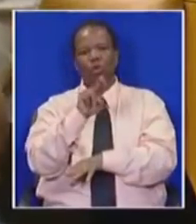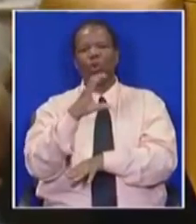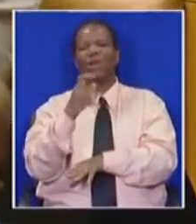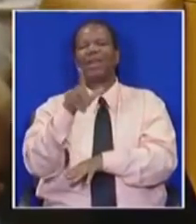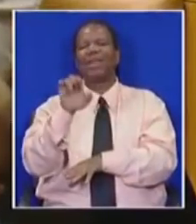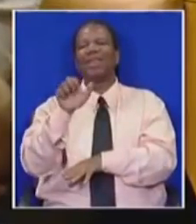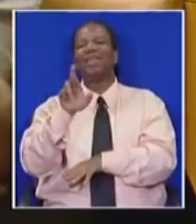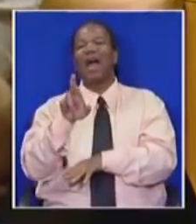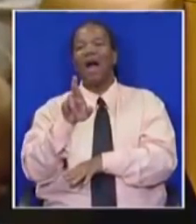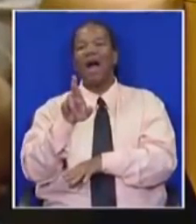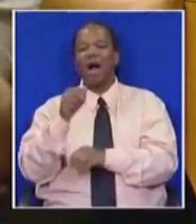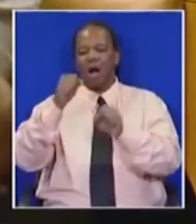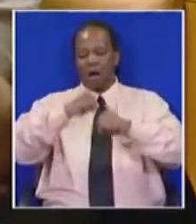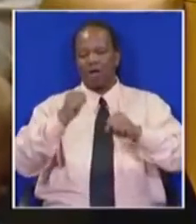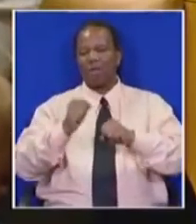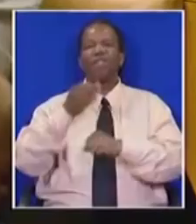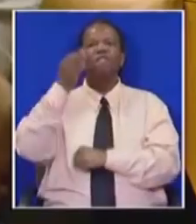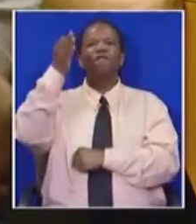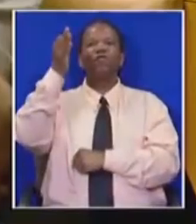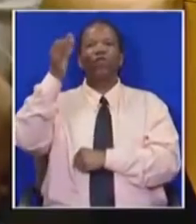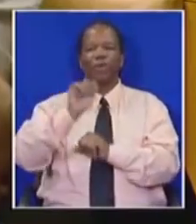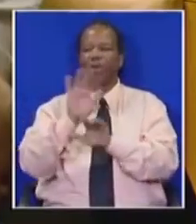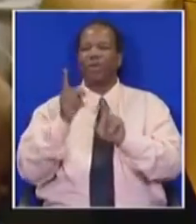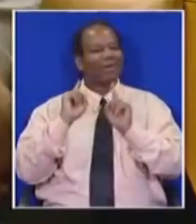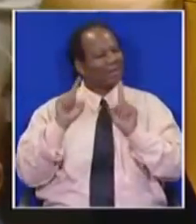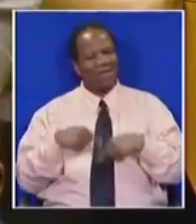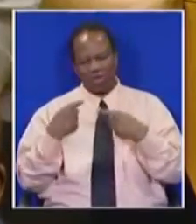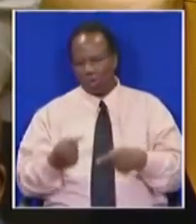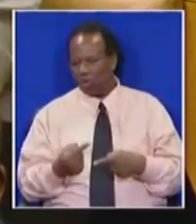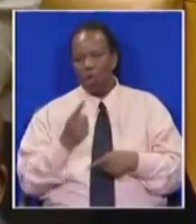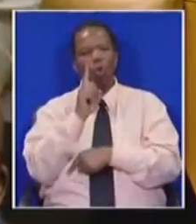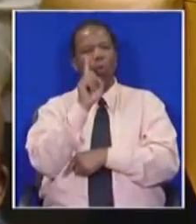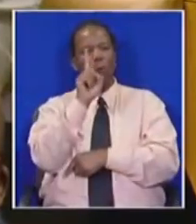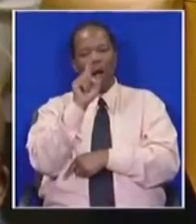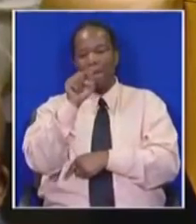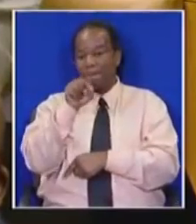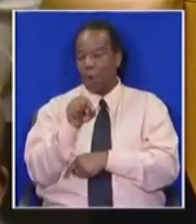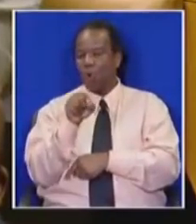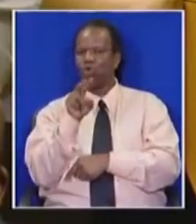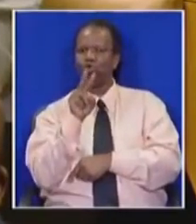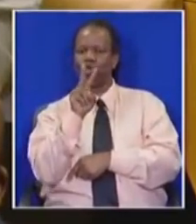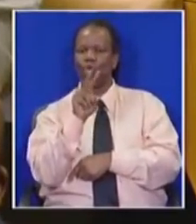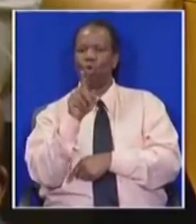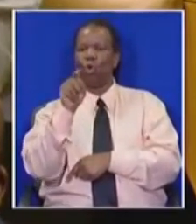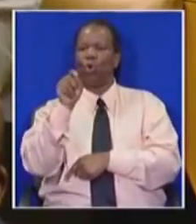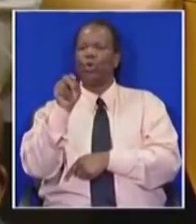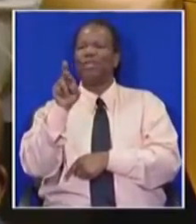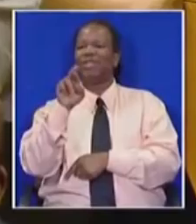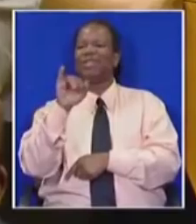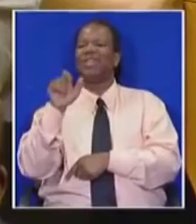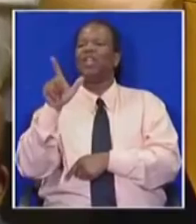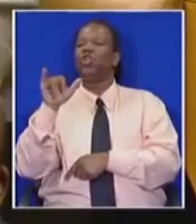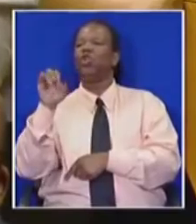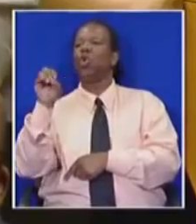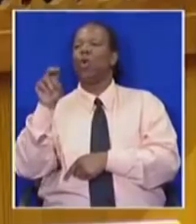clear. Honorable members, we cannot afford this 1.2 trillion rands junket. It is